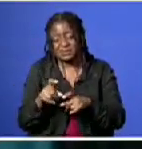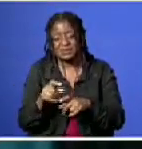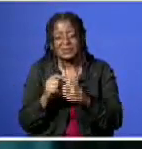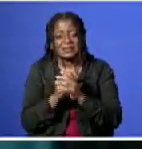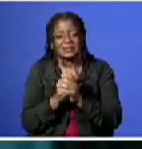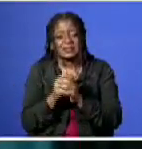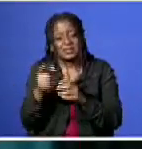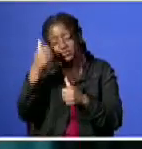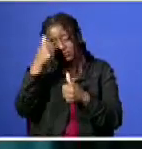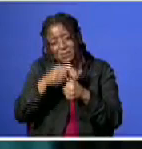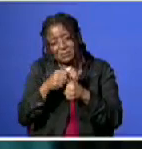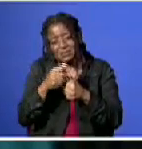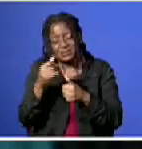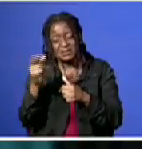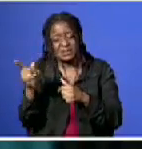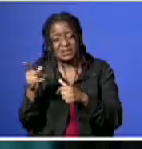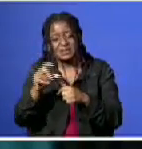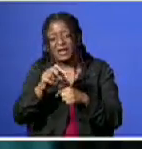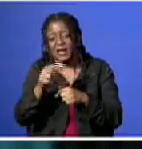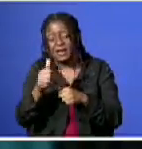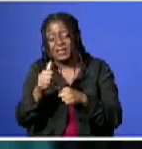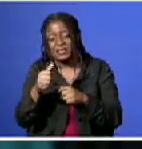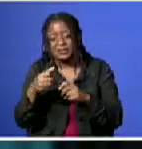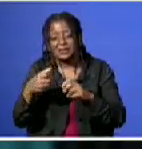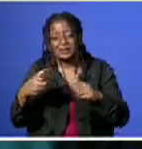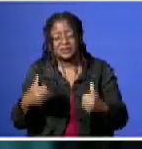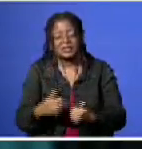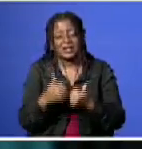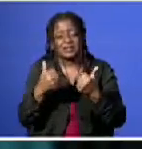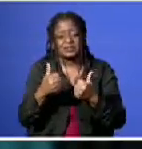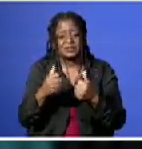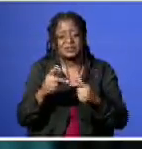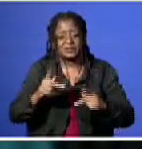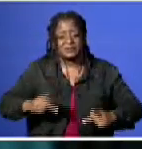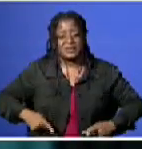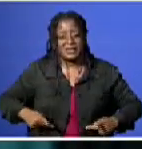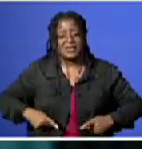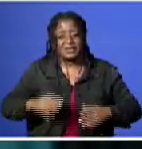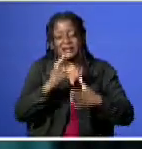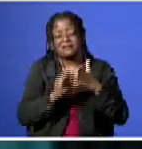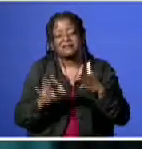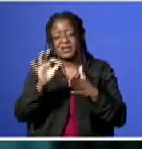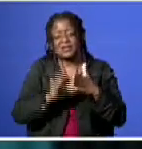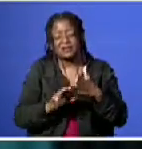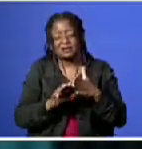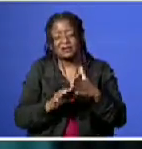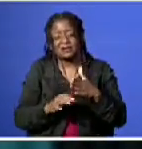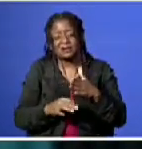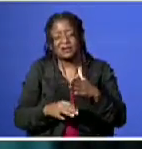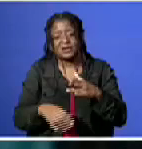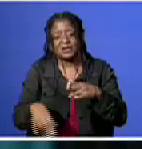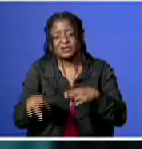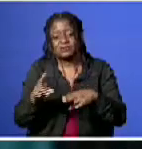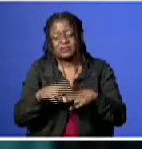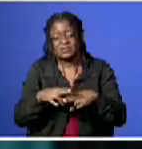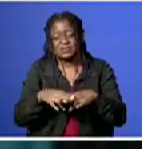He recalls his comorbidity of kidney failure pushing his condition from bad to